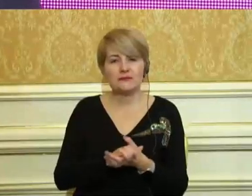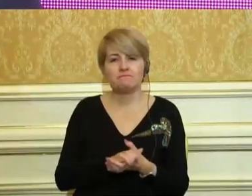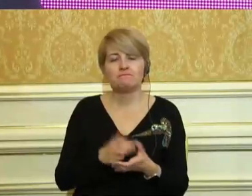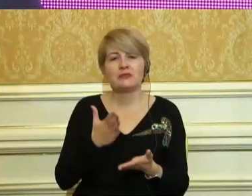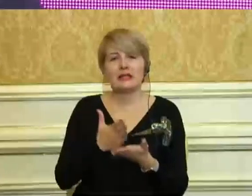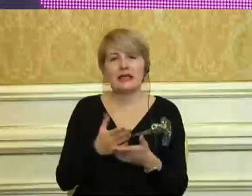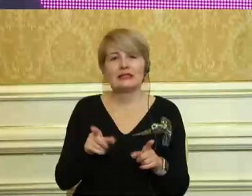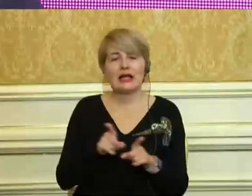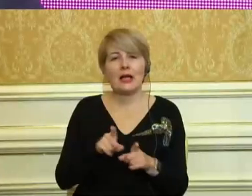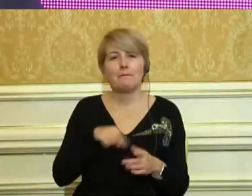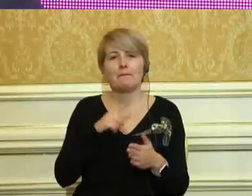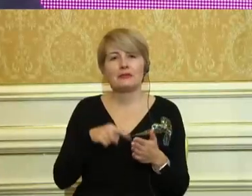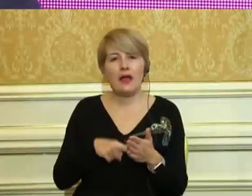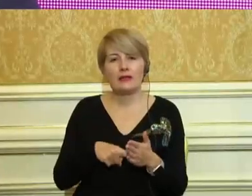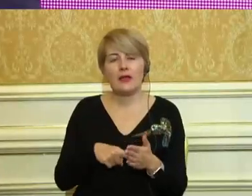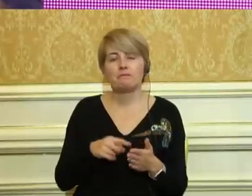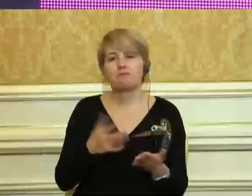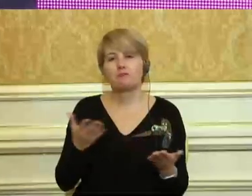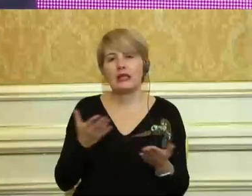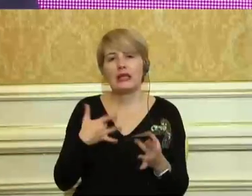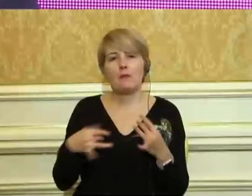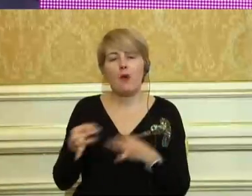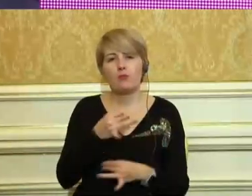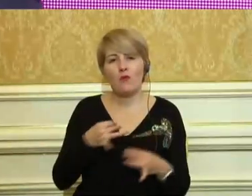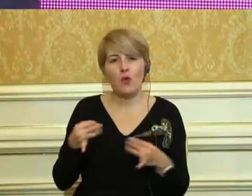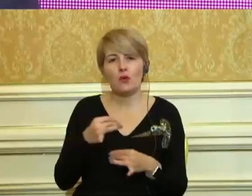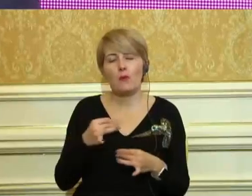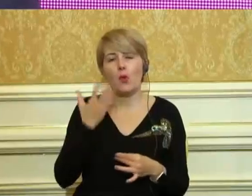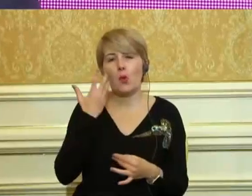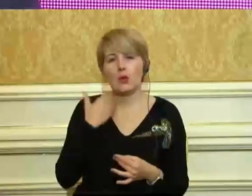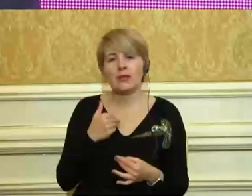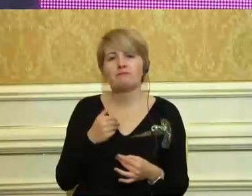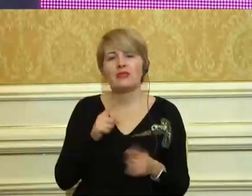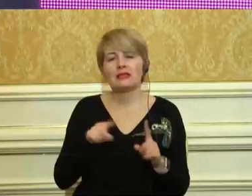developing, some of the male staff were being inappropriate